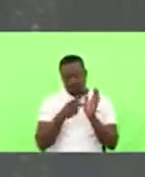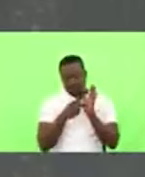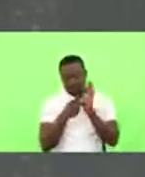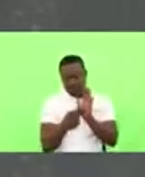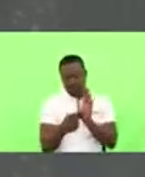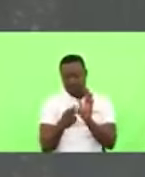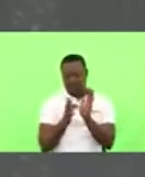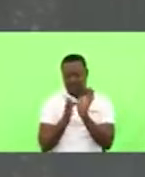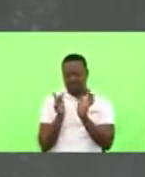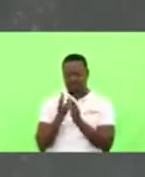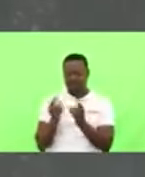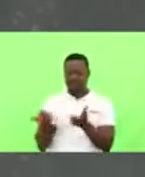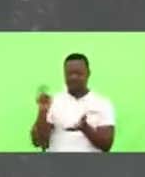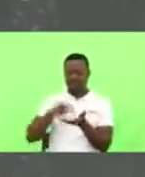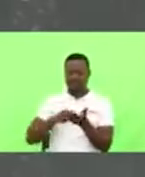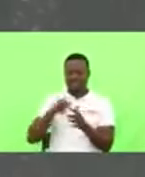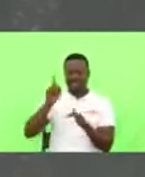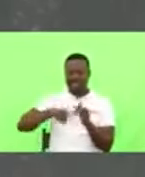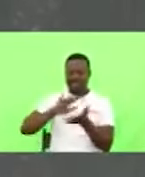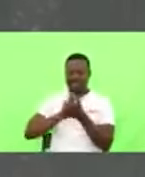cannot be a legacy